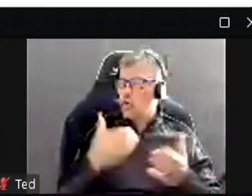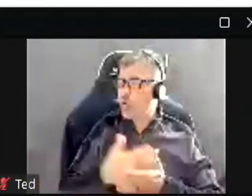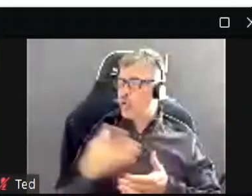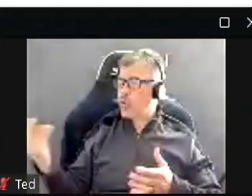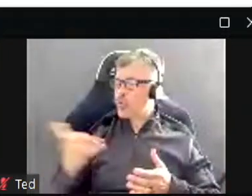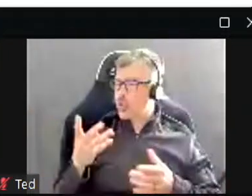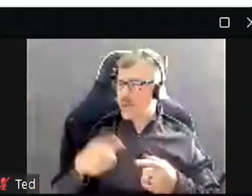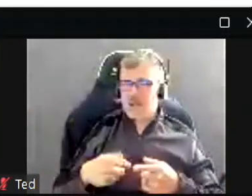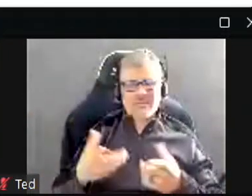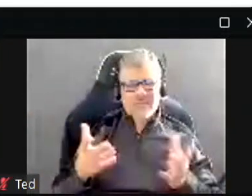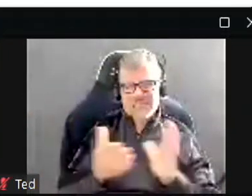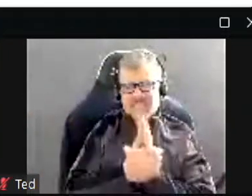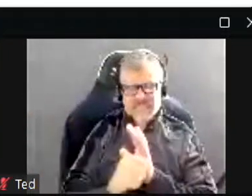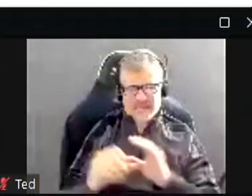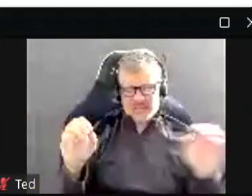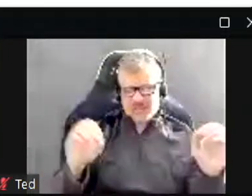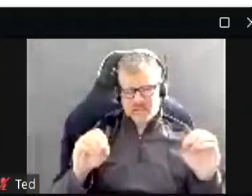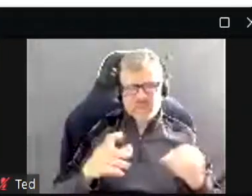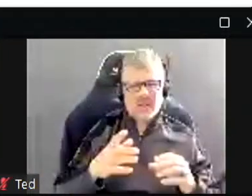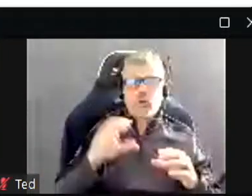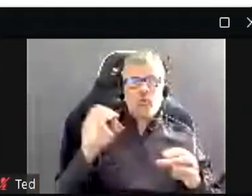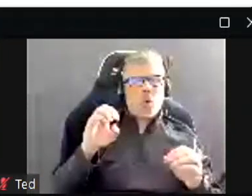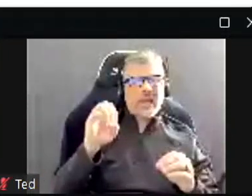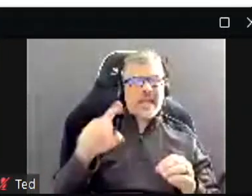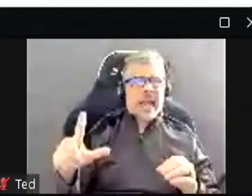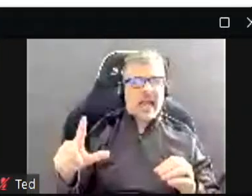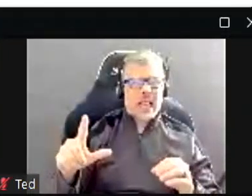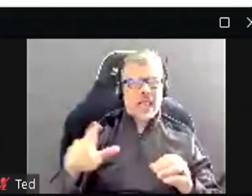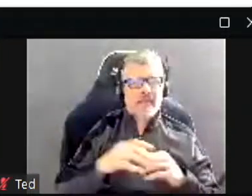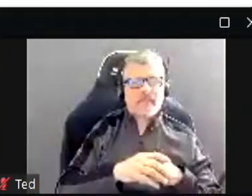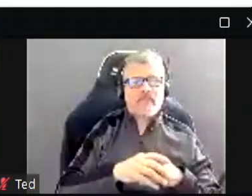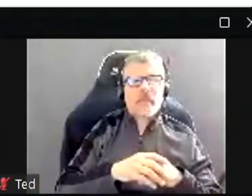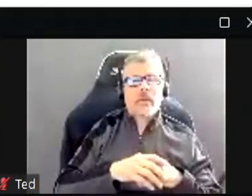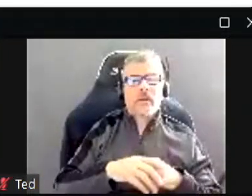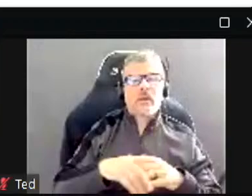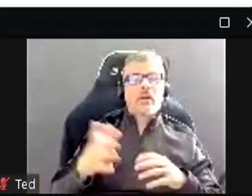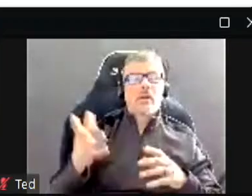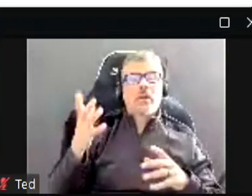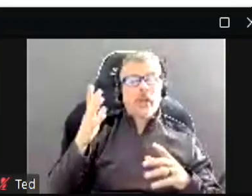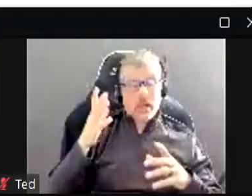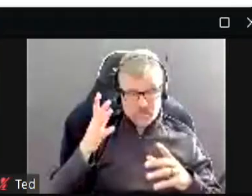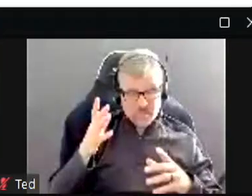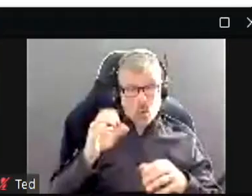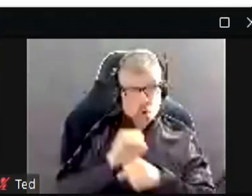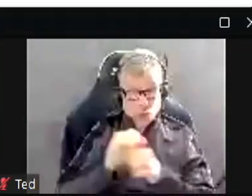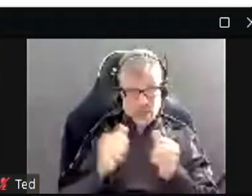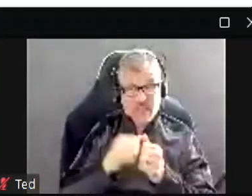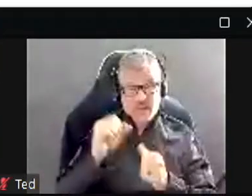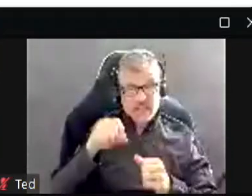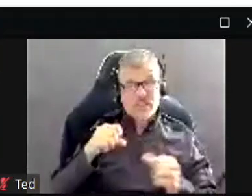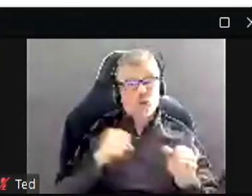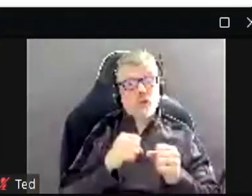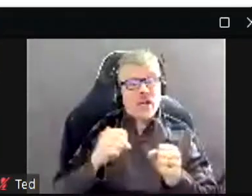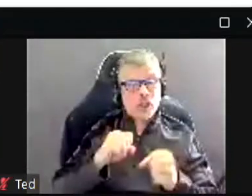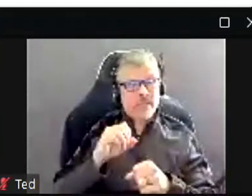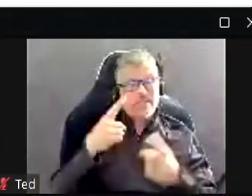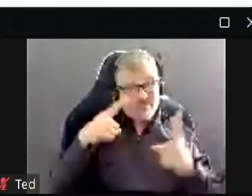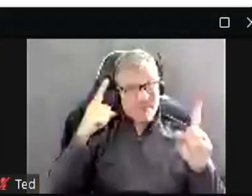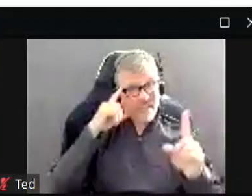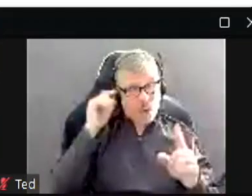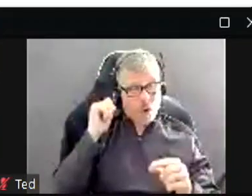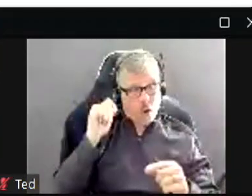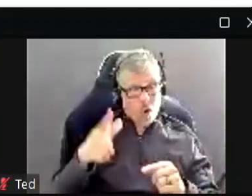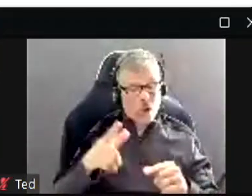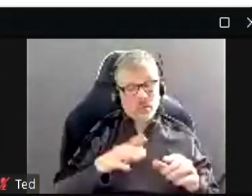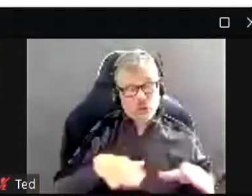classes in EL. So EL special ed, they live together. The strategies work for all kids. And I think the paradigm shift at the university level